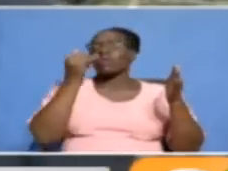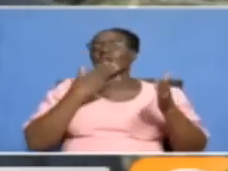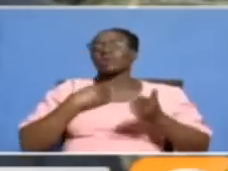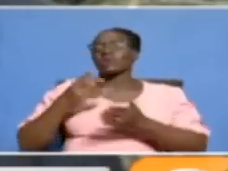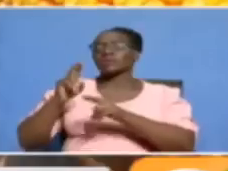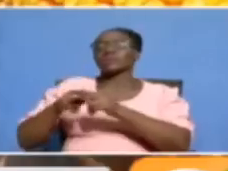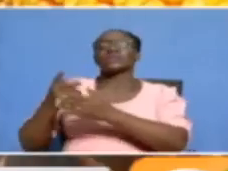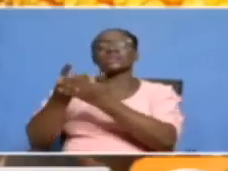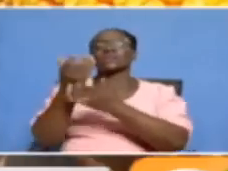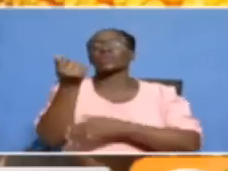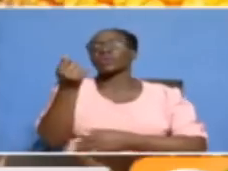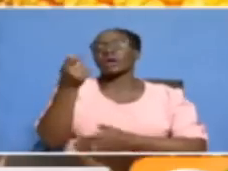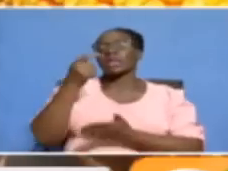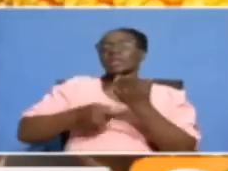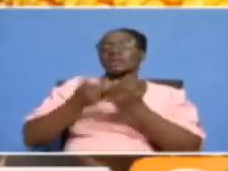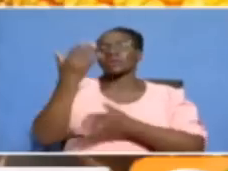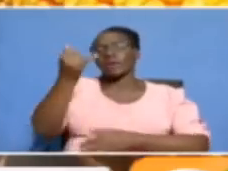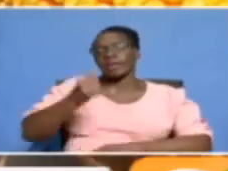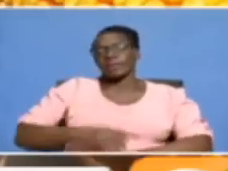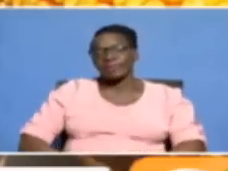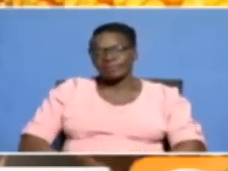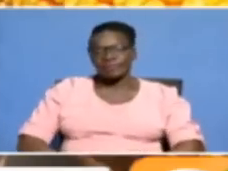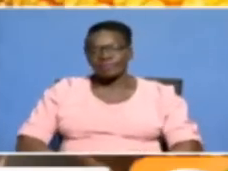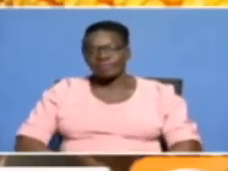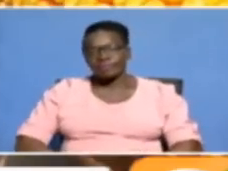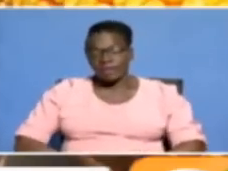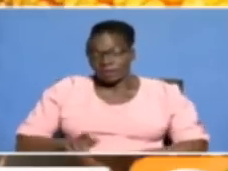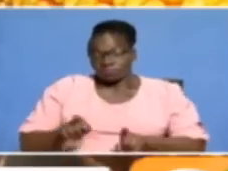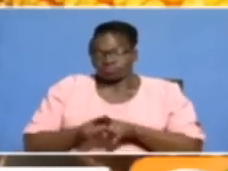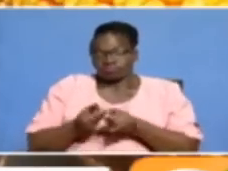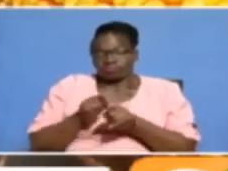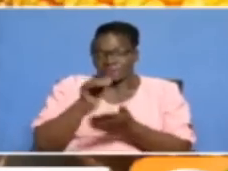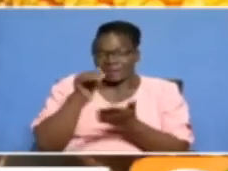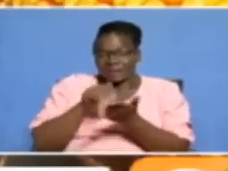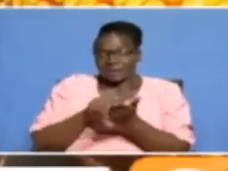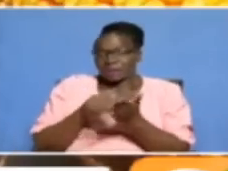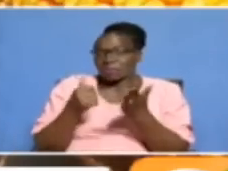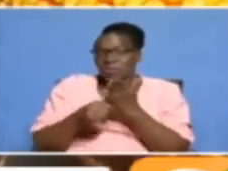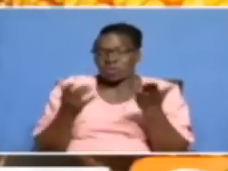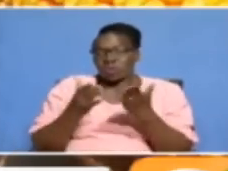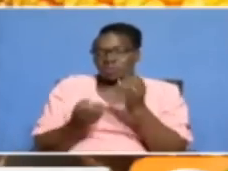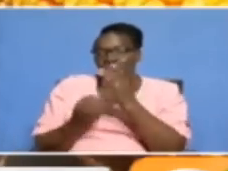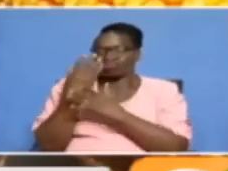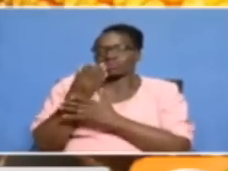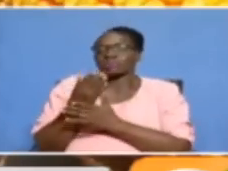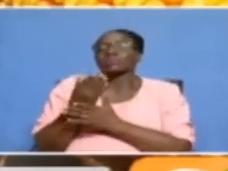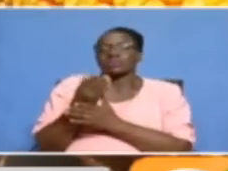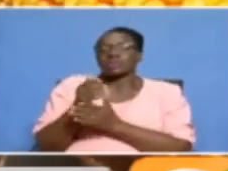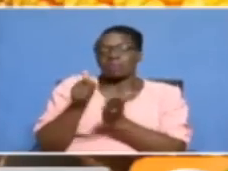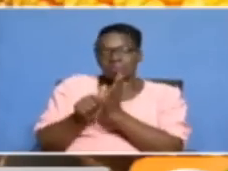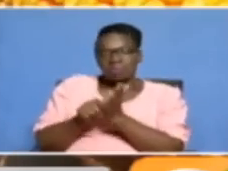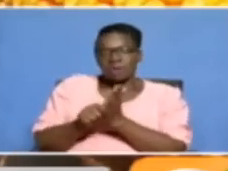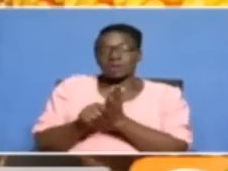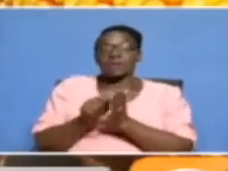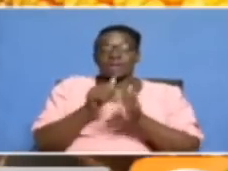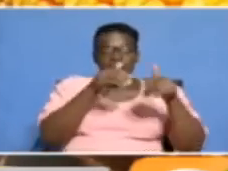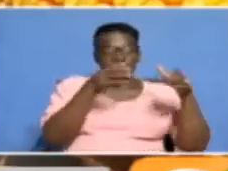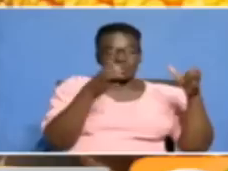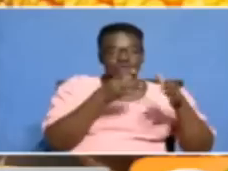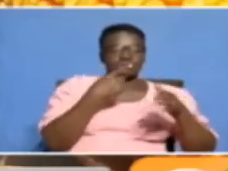bei ya ugali? At the center of the row is the cost of producing maize. According to the Agriculture Ministry, it costs